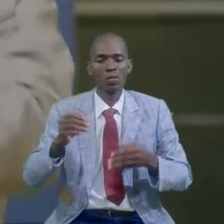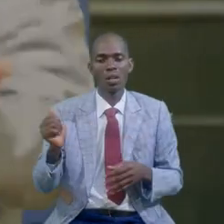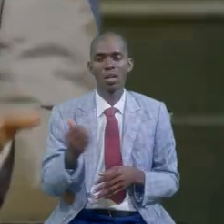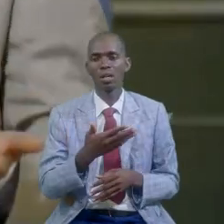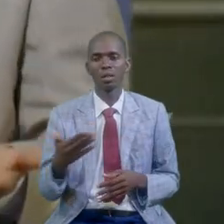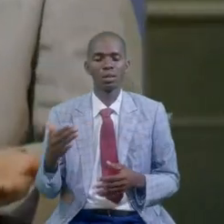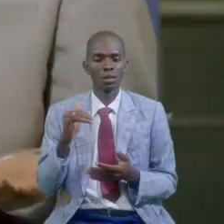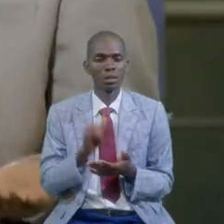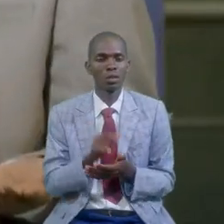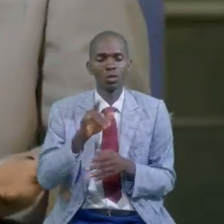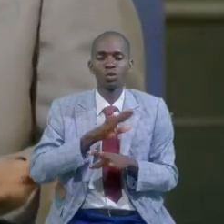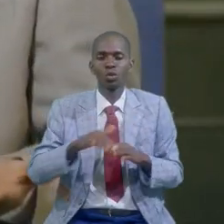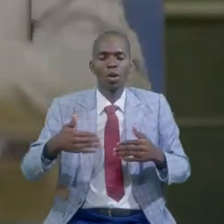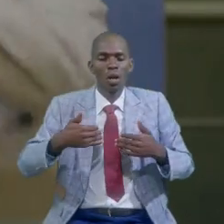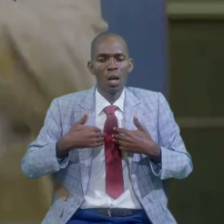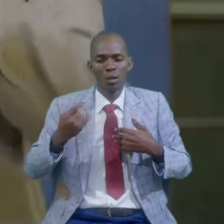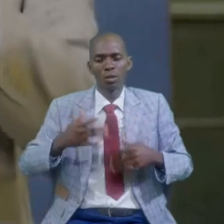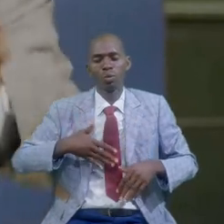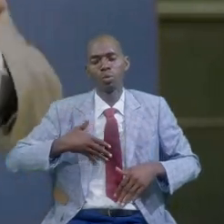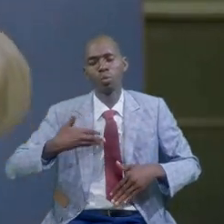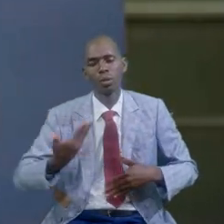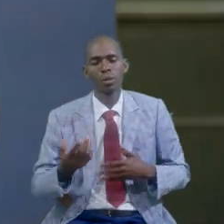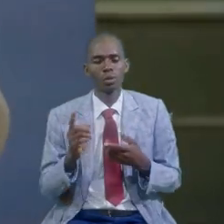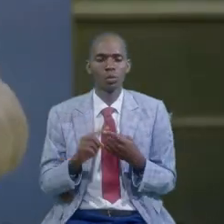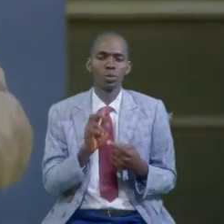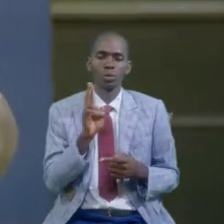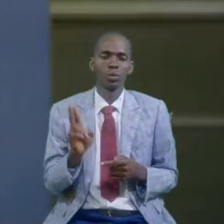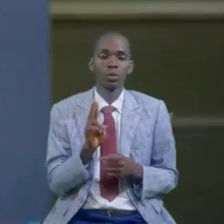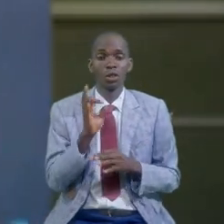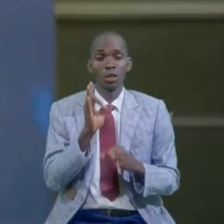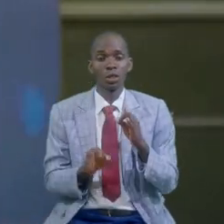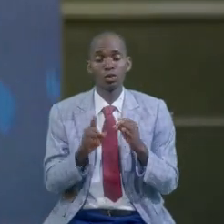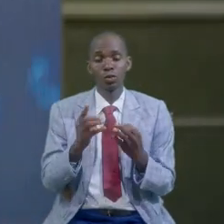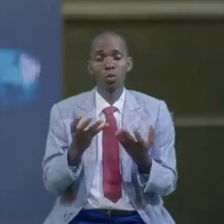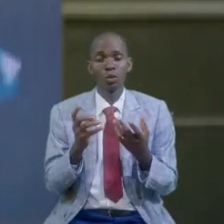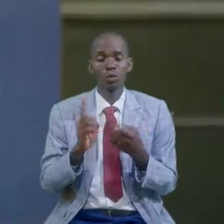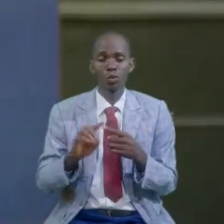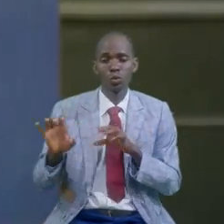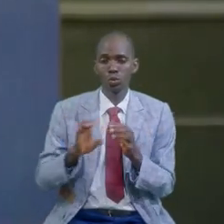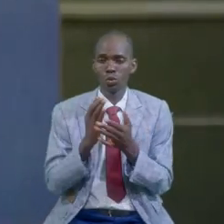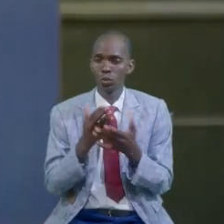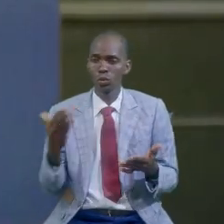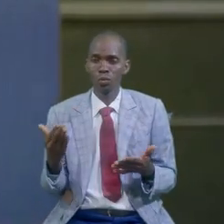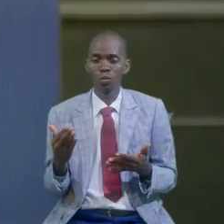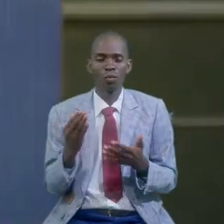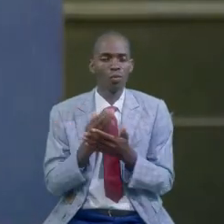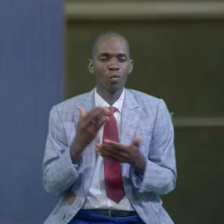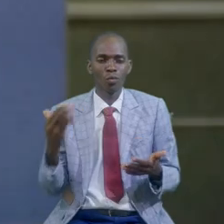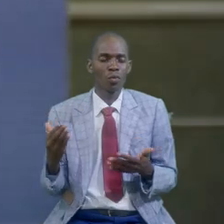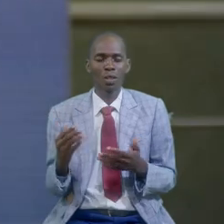have intention of using. If you really want to do something